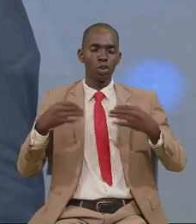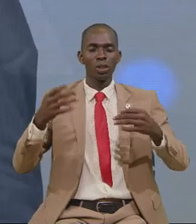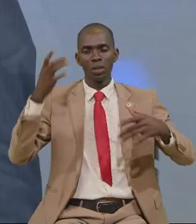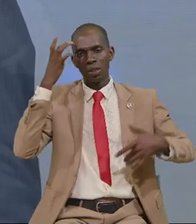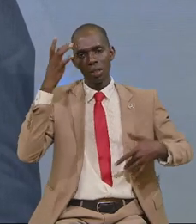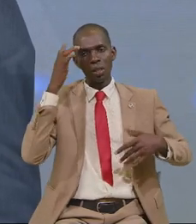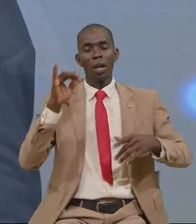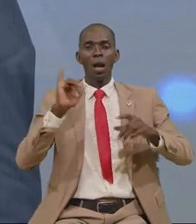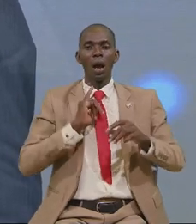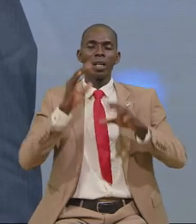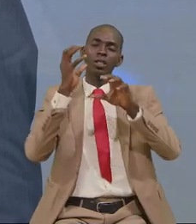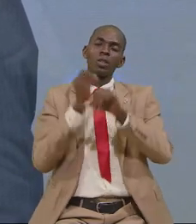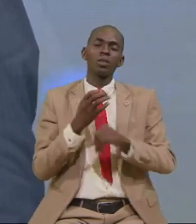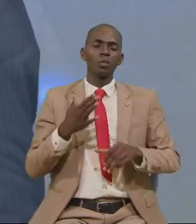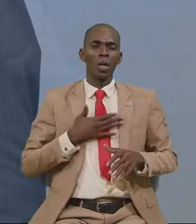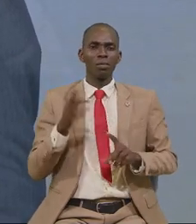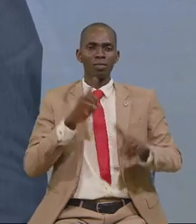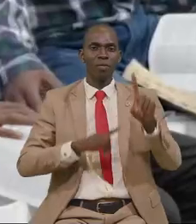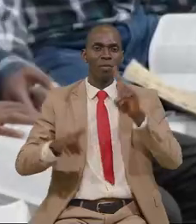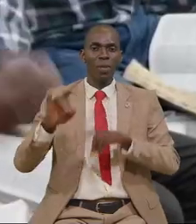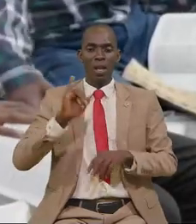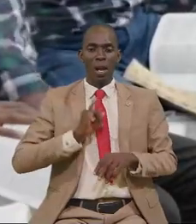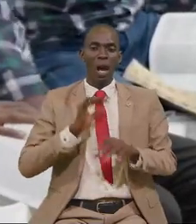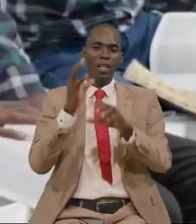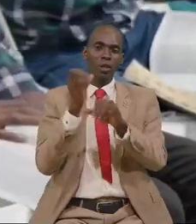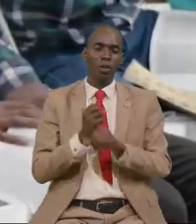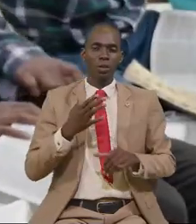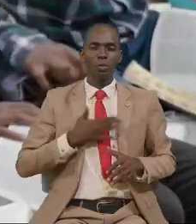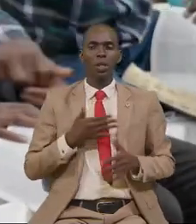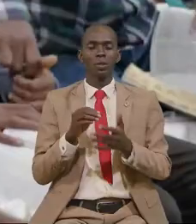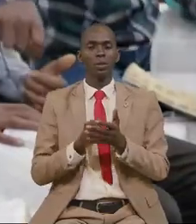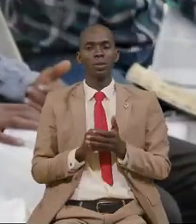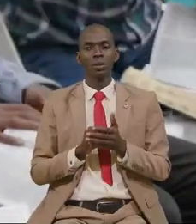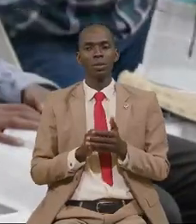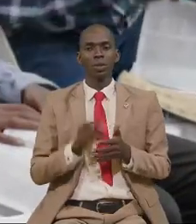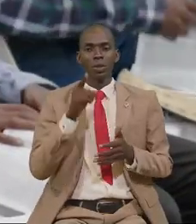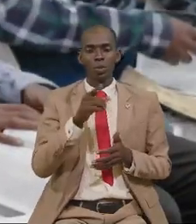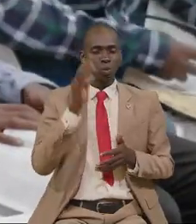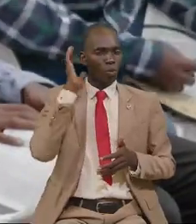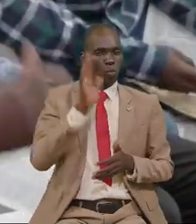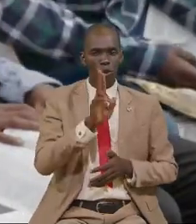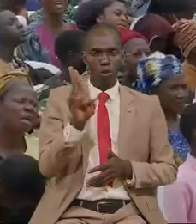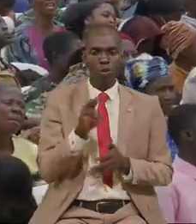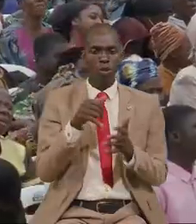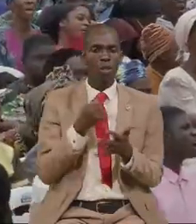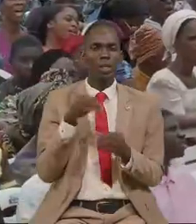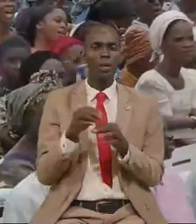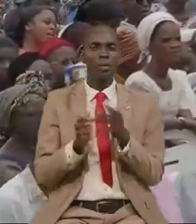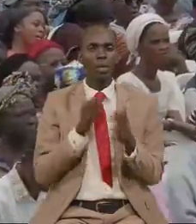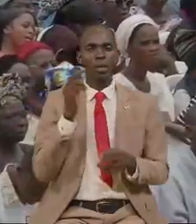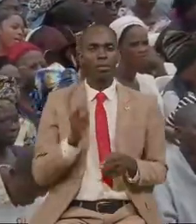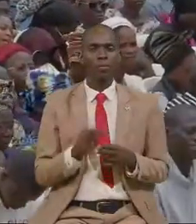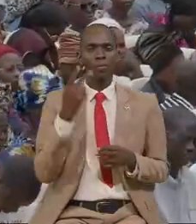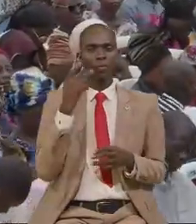got it. I got it. You will use it in Jesus' name. Look at verse